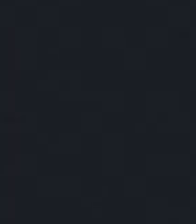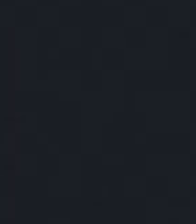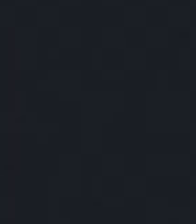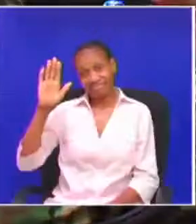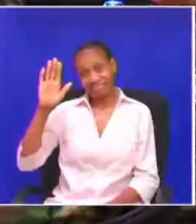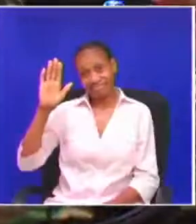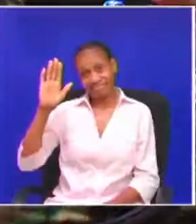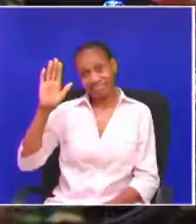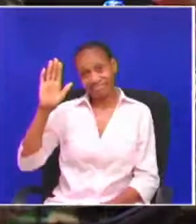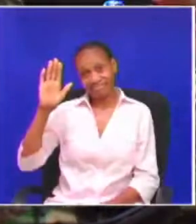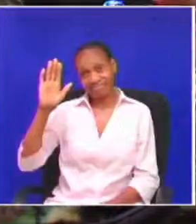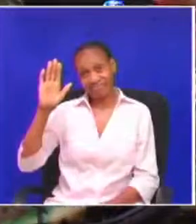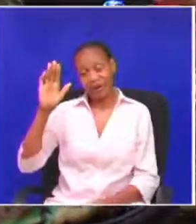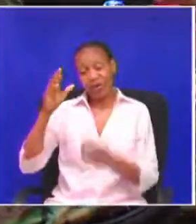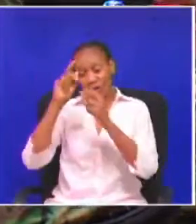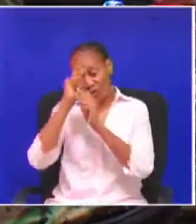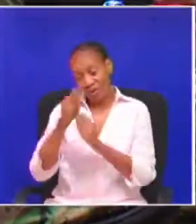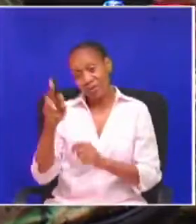Honorable Reddy.